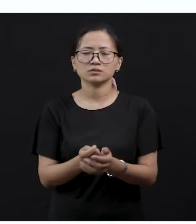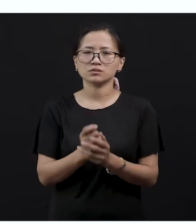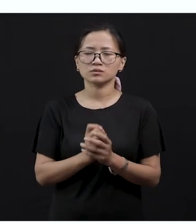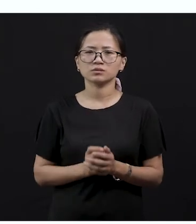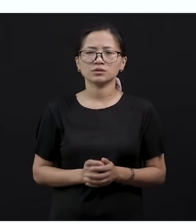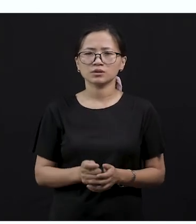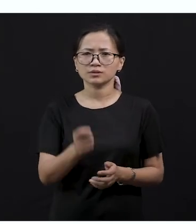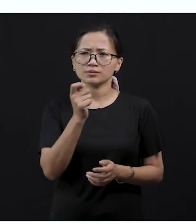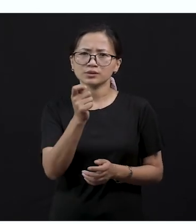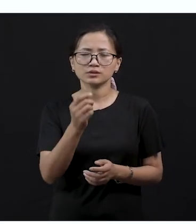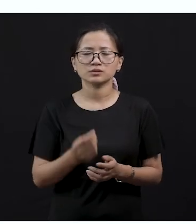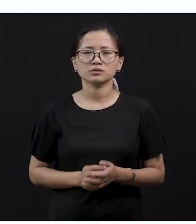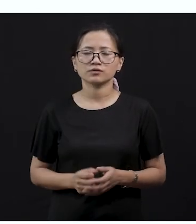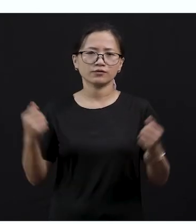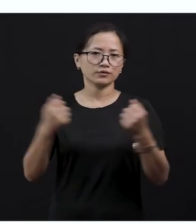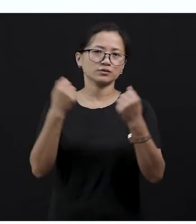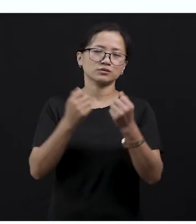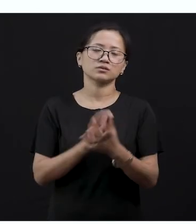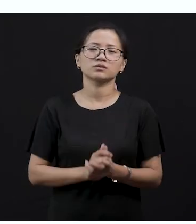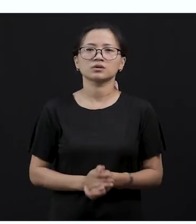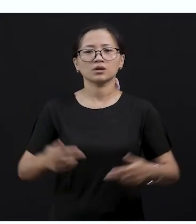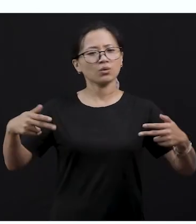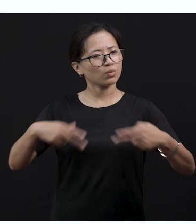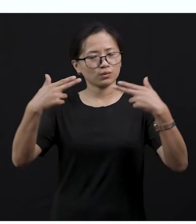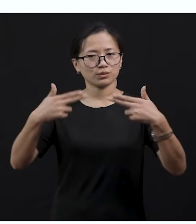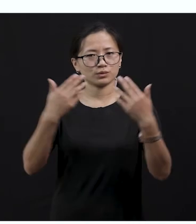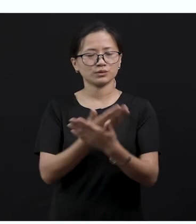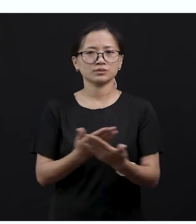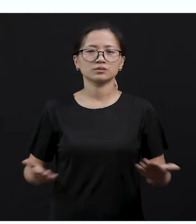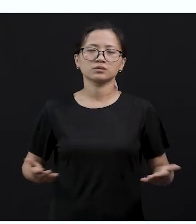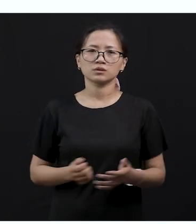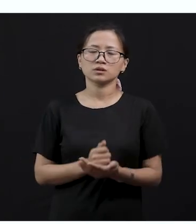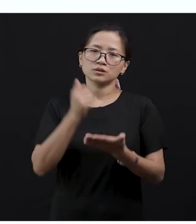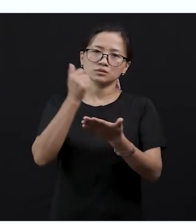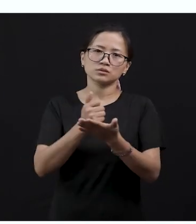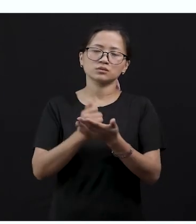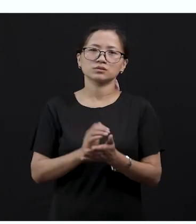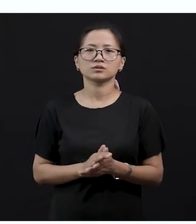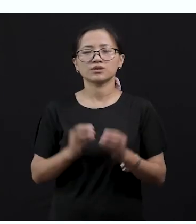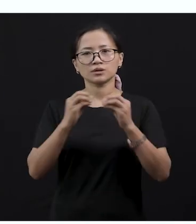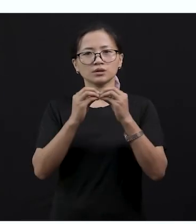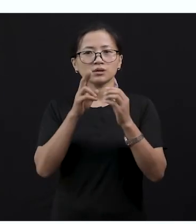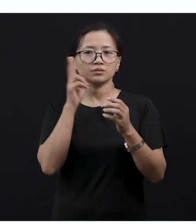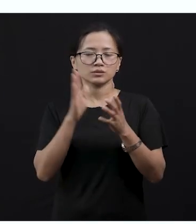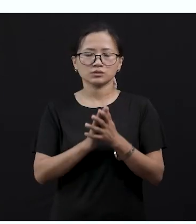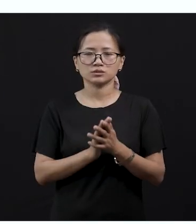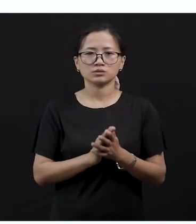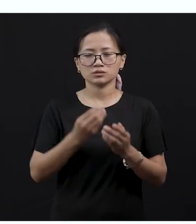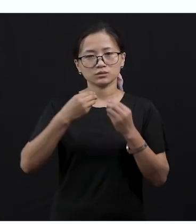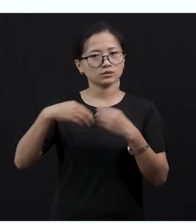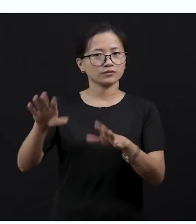of fighting with them or doing a war with them, he decided to tell the Britishers to leave